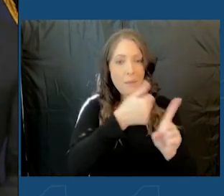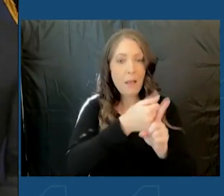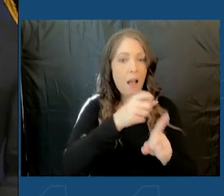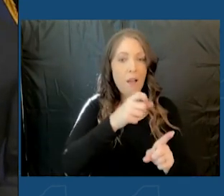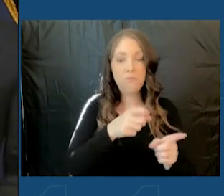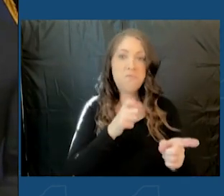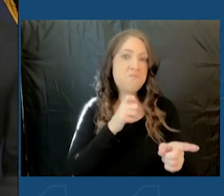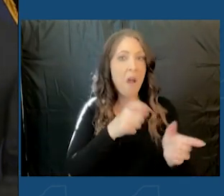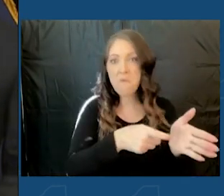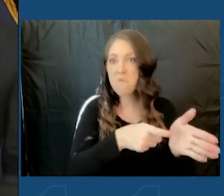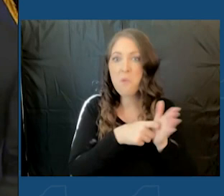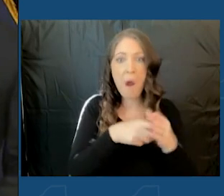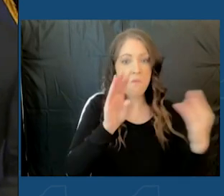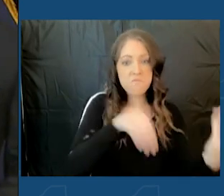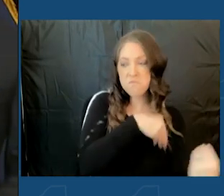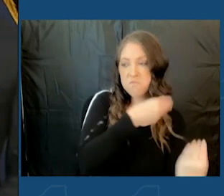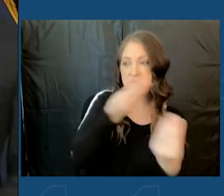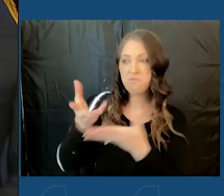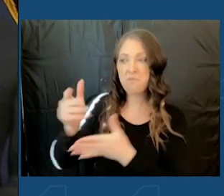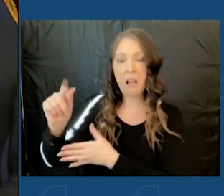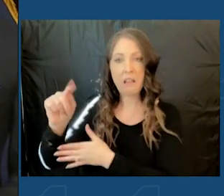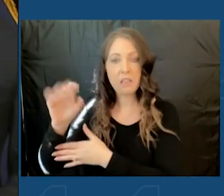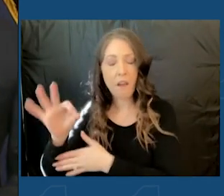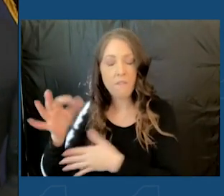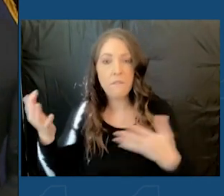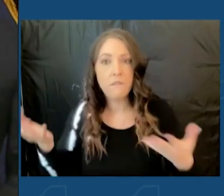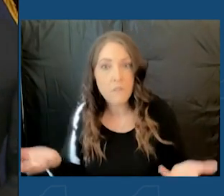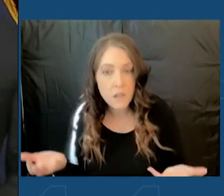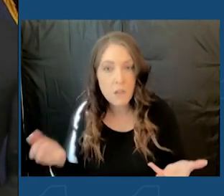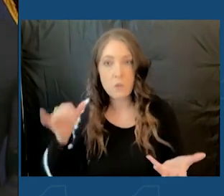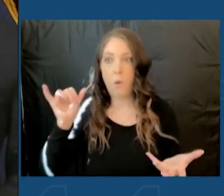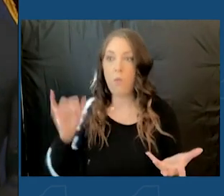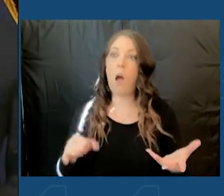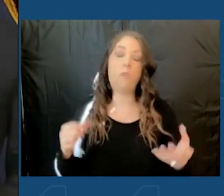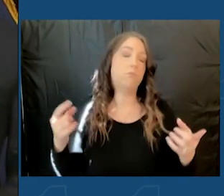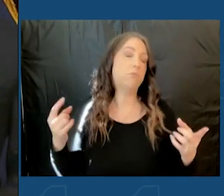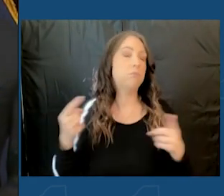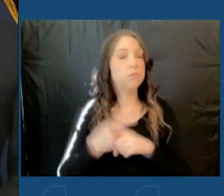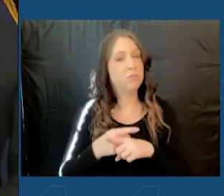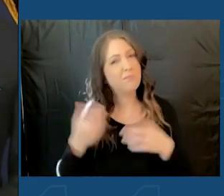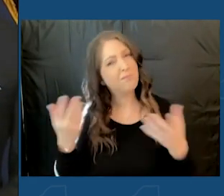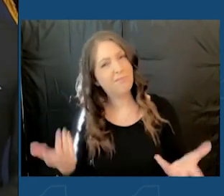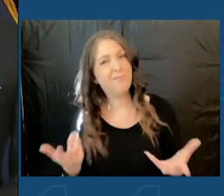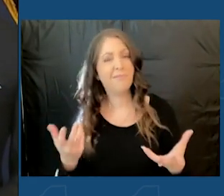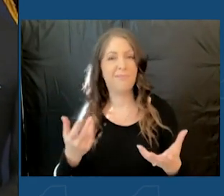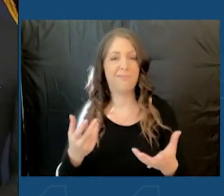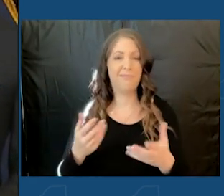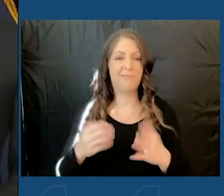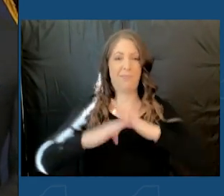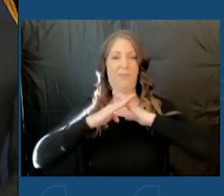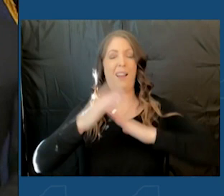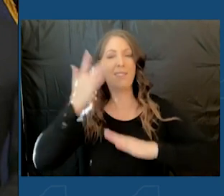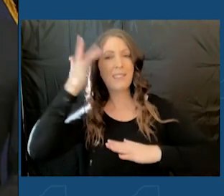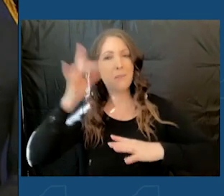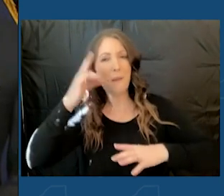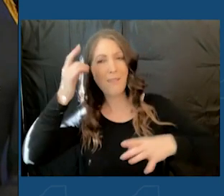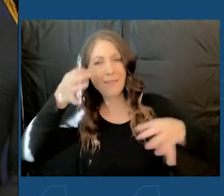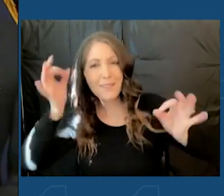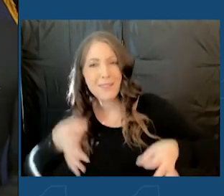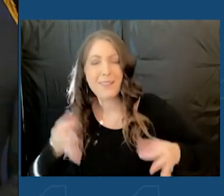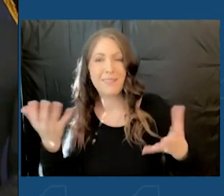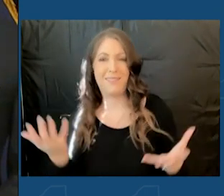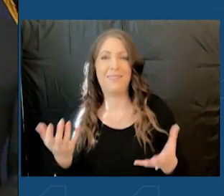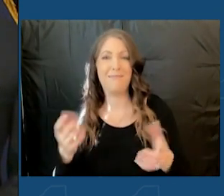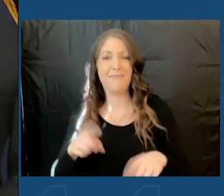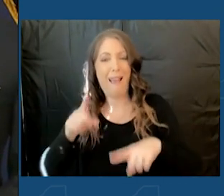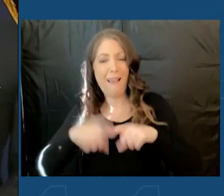another void of information sharing that was crippling the ability to make smart decisions based on data and target the people who